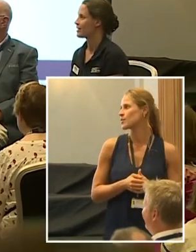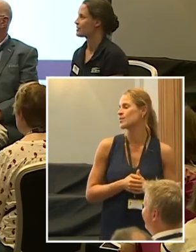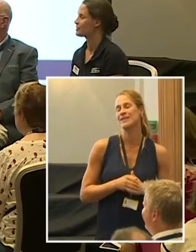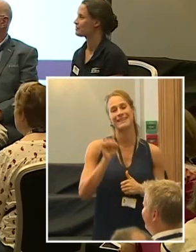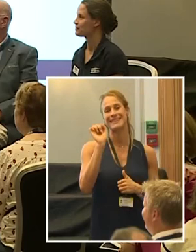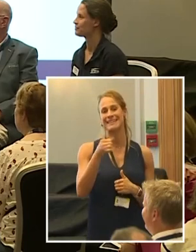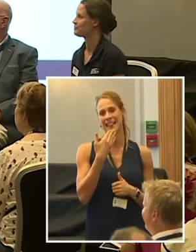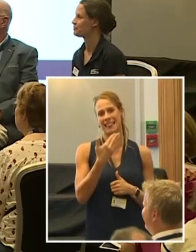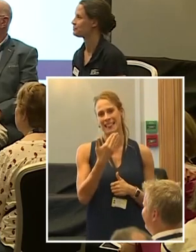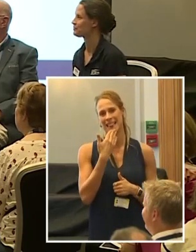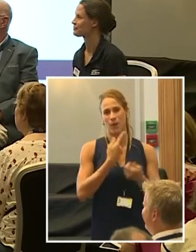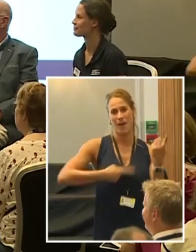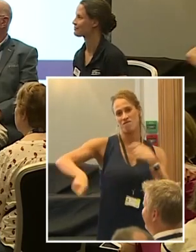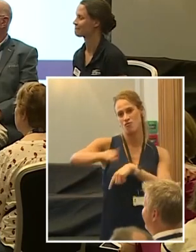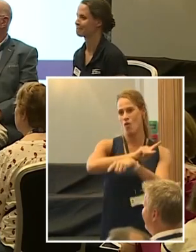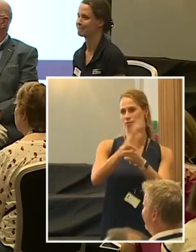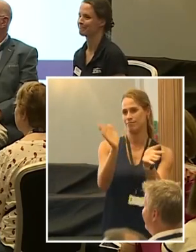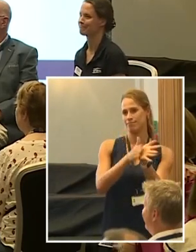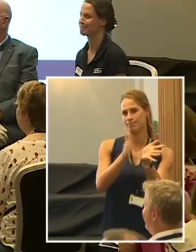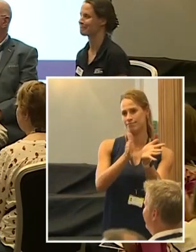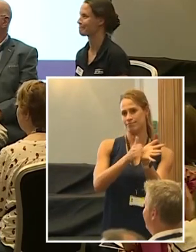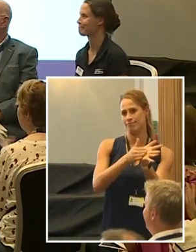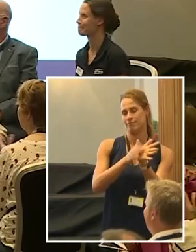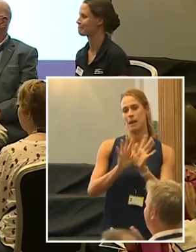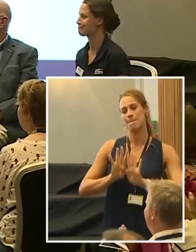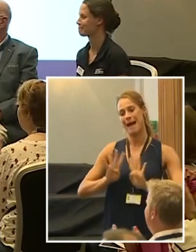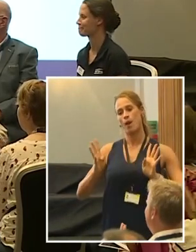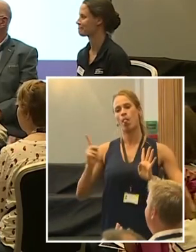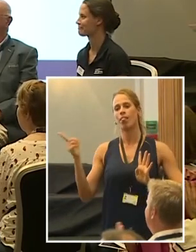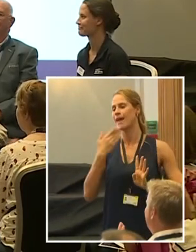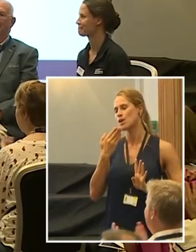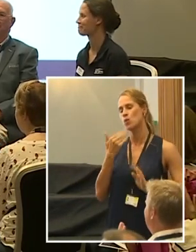Yes, thank you ever so much for everyone who joined us on the panel.